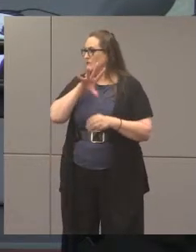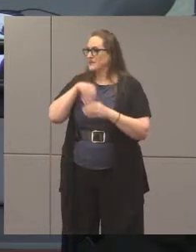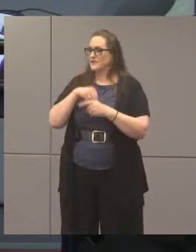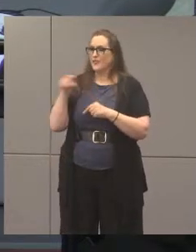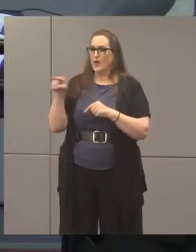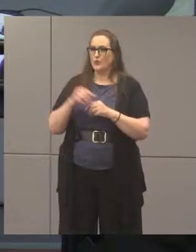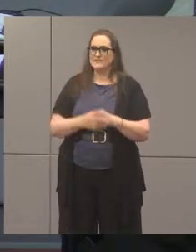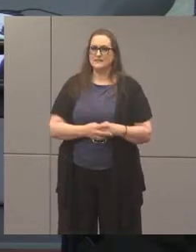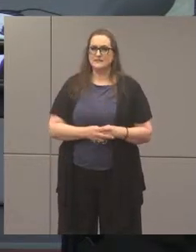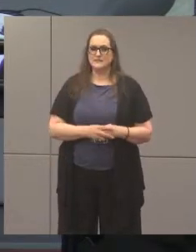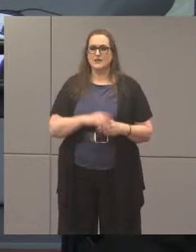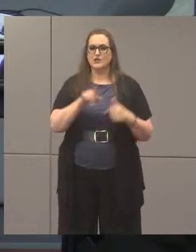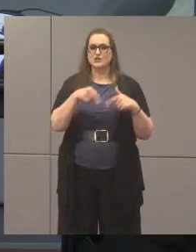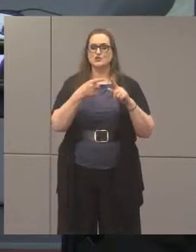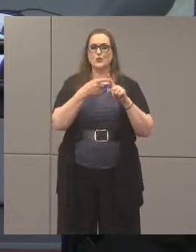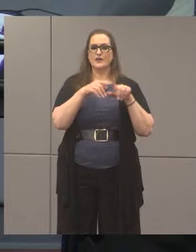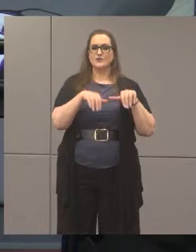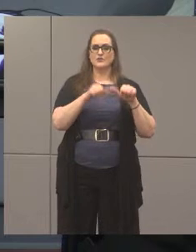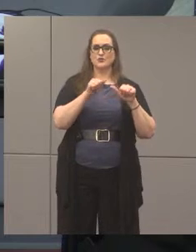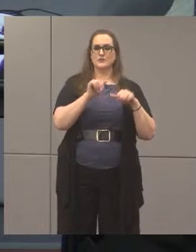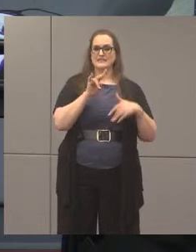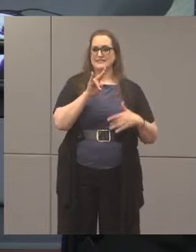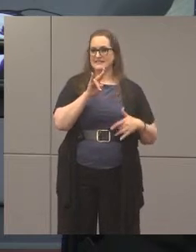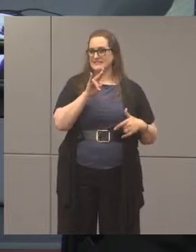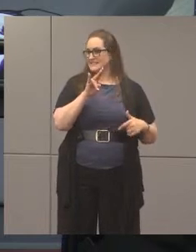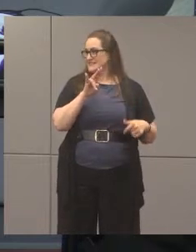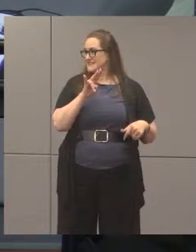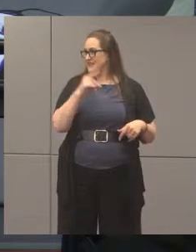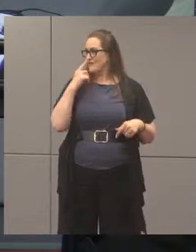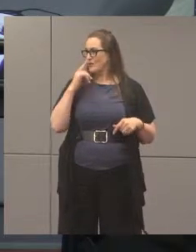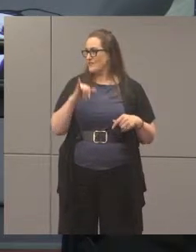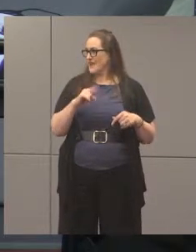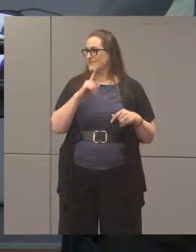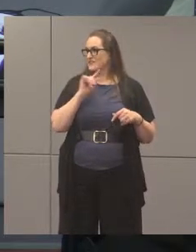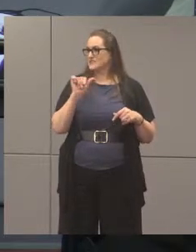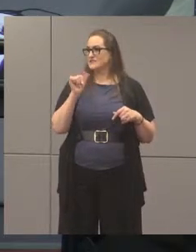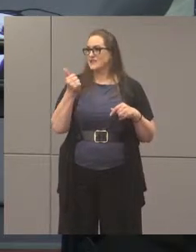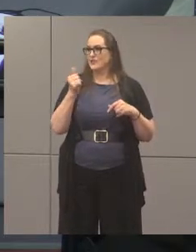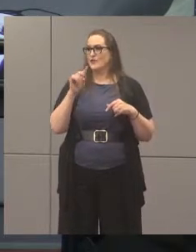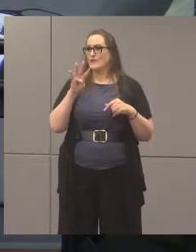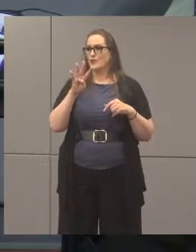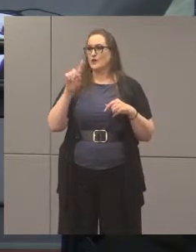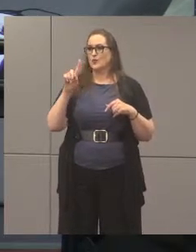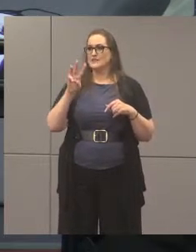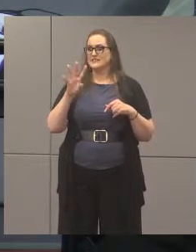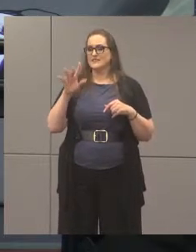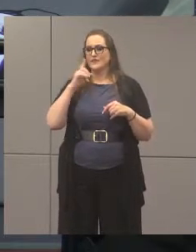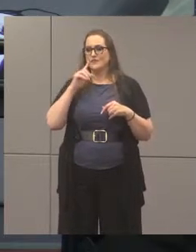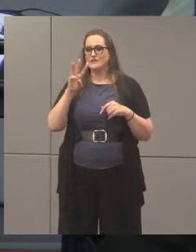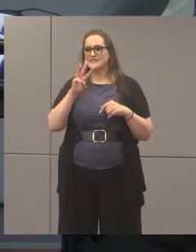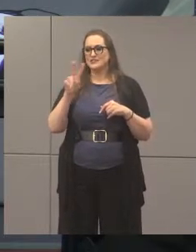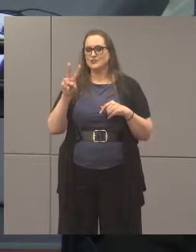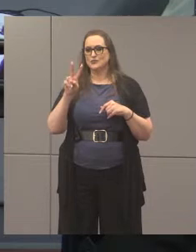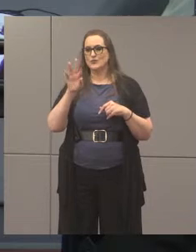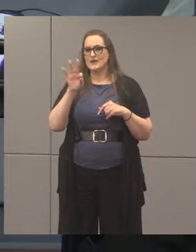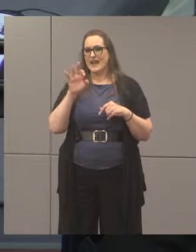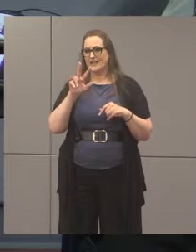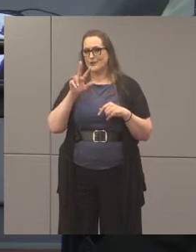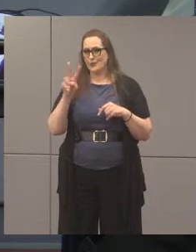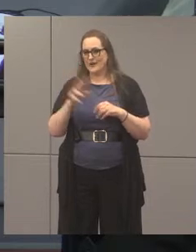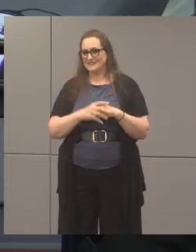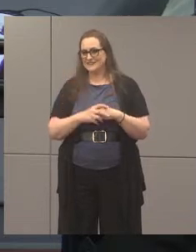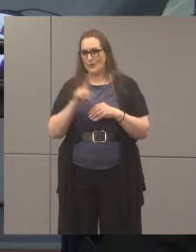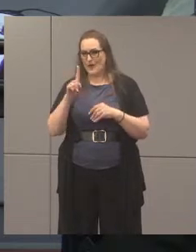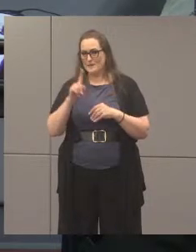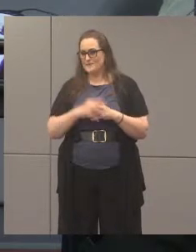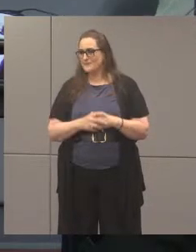those. So when you took 7 for that, that adds another 4165 for 62,931.